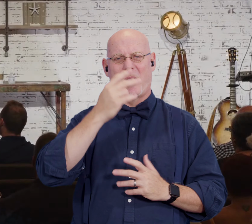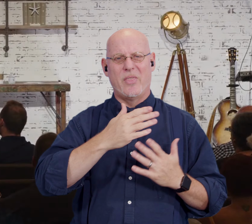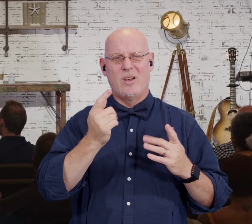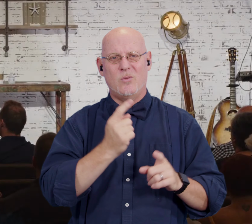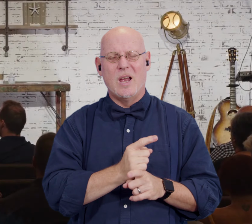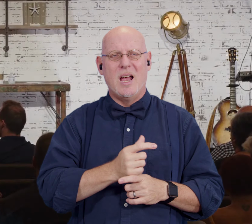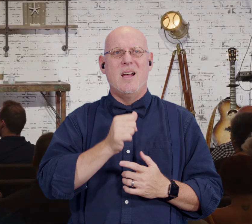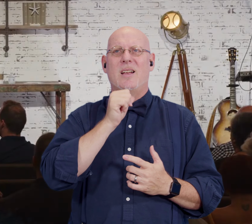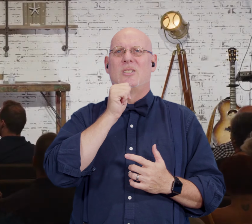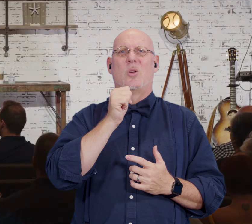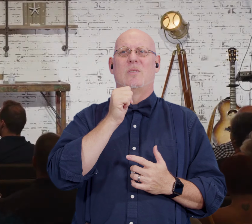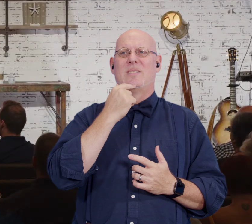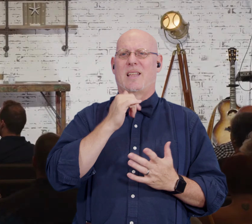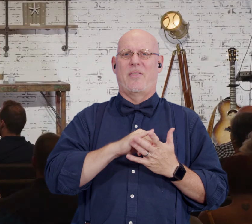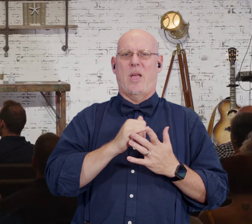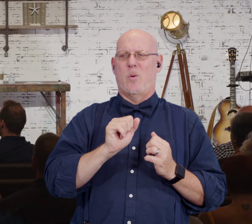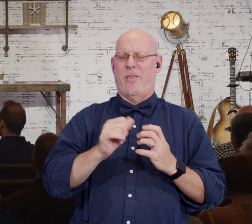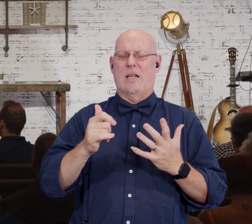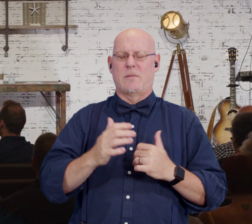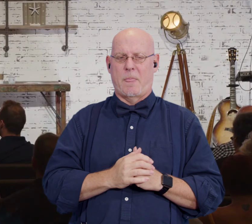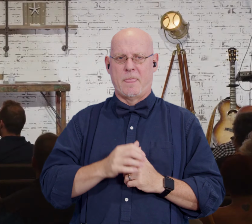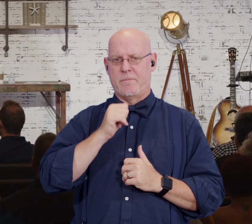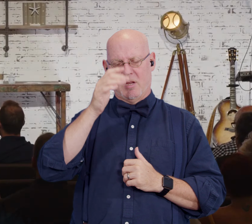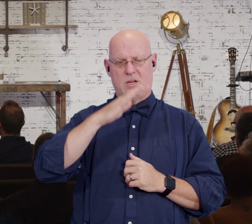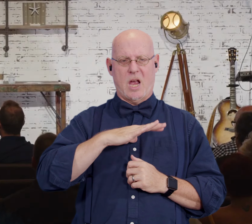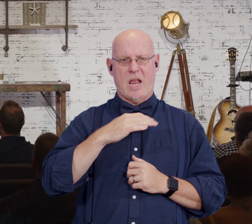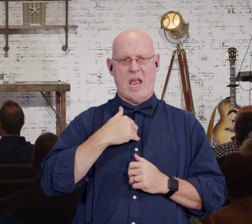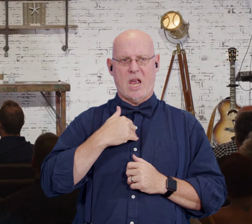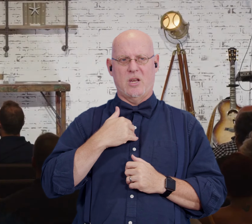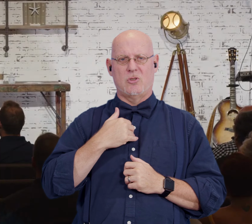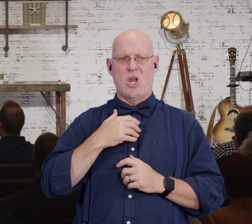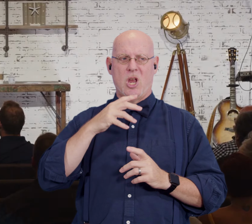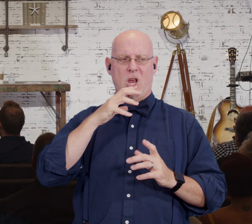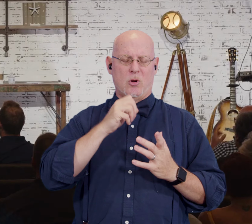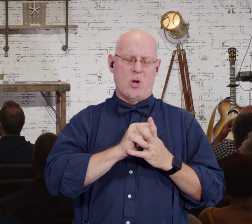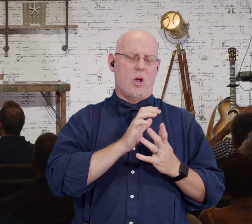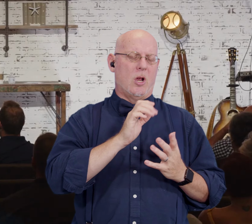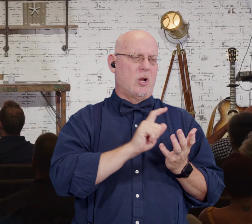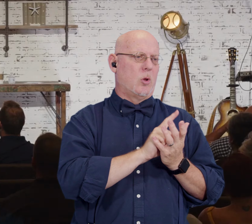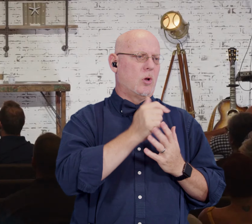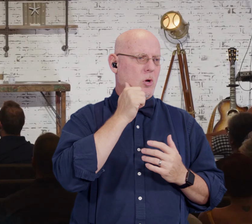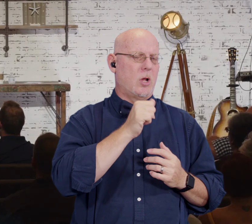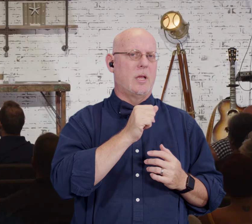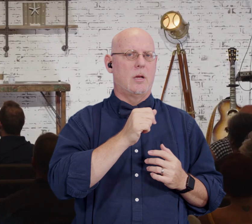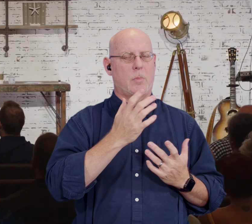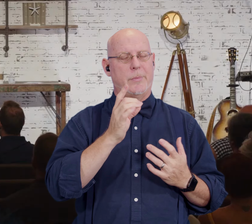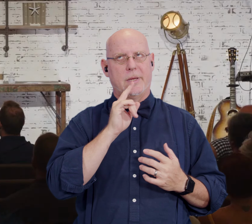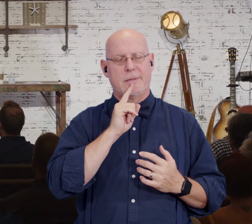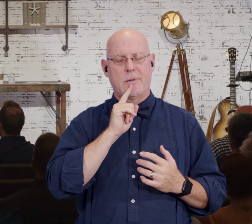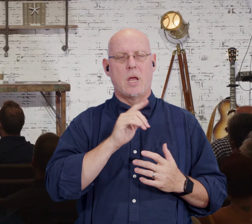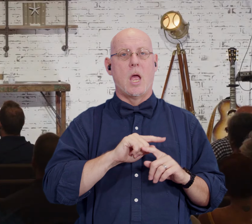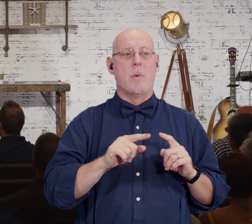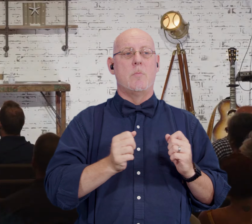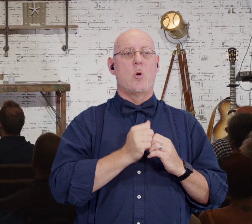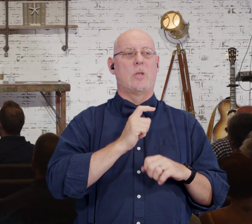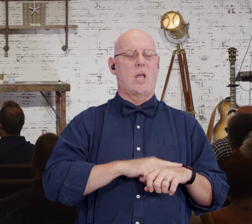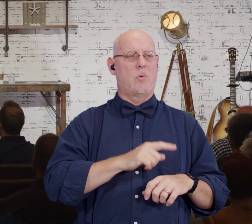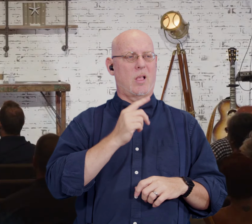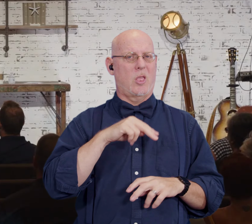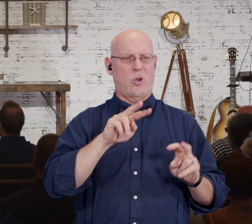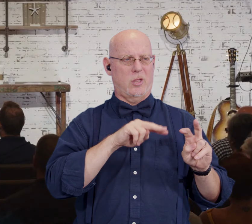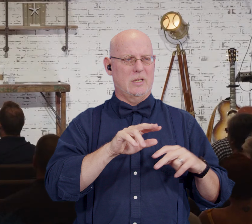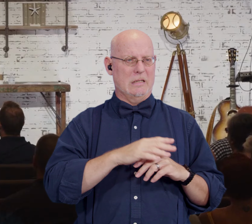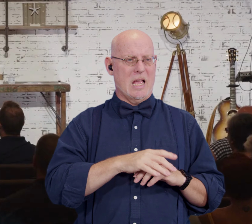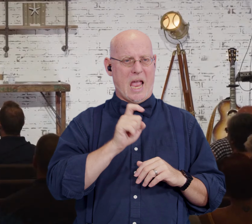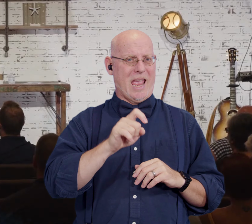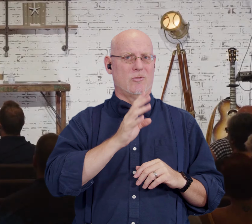right? We don't espouse that mentality with anything. There's not like a guy who has like a serious crush on a girl and is like, well, actually, it probably is. But most of the time, we're